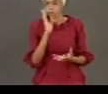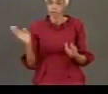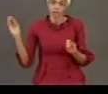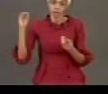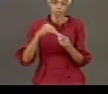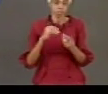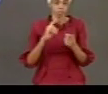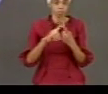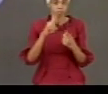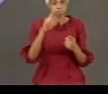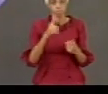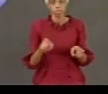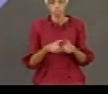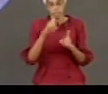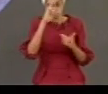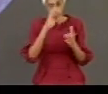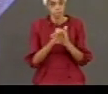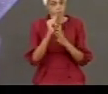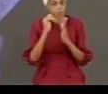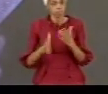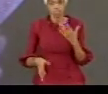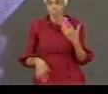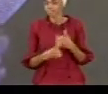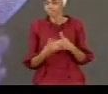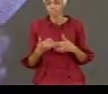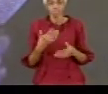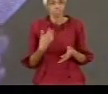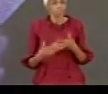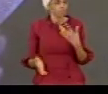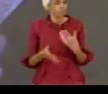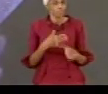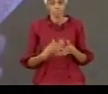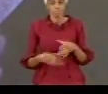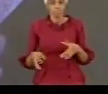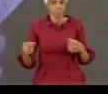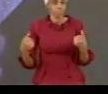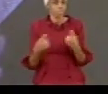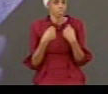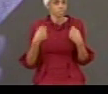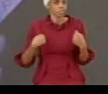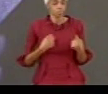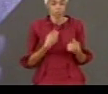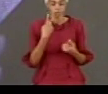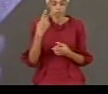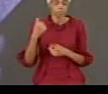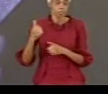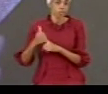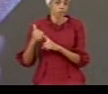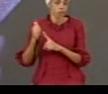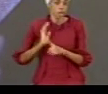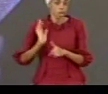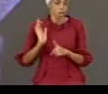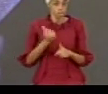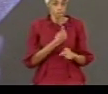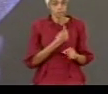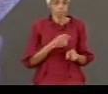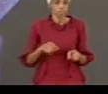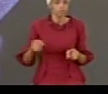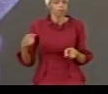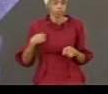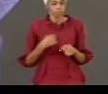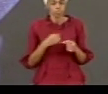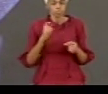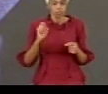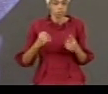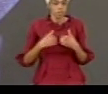As believers, whatever situation or challenges we find ourselves, since we have in the same spirit of faith, we